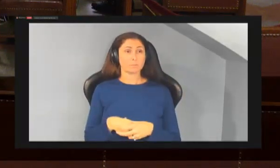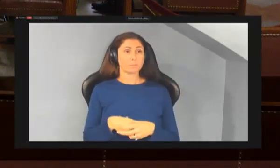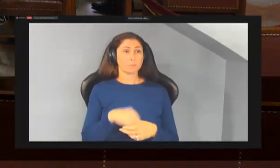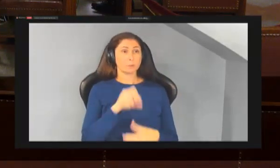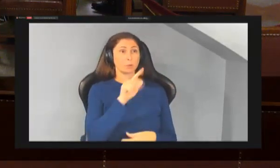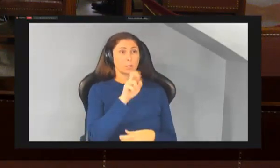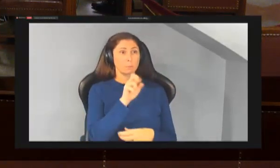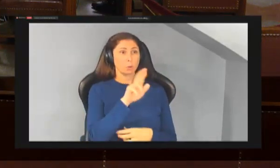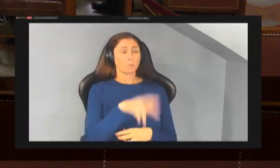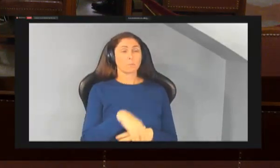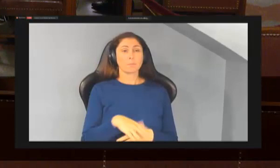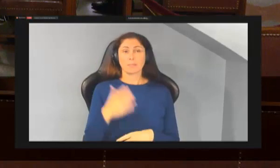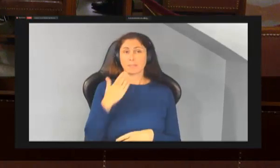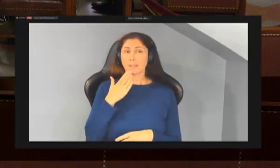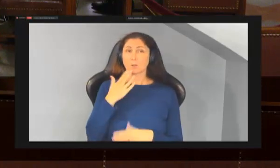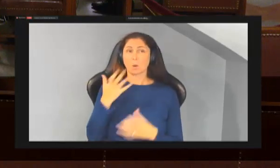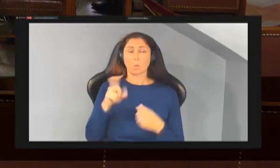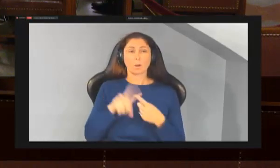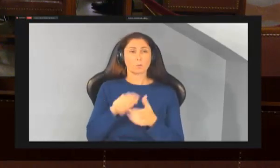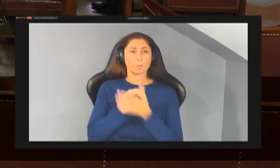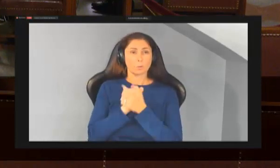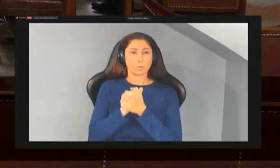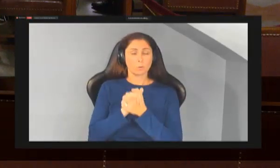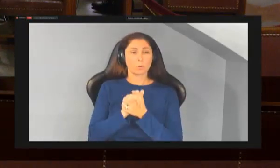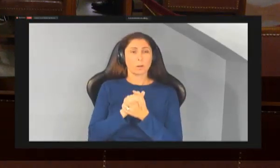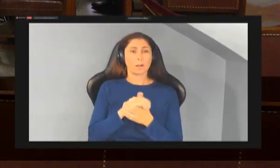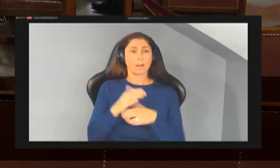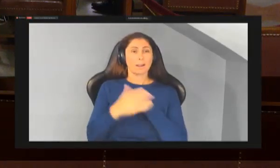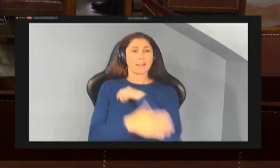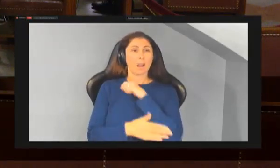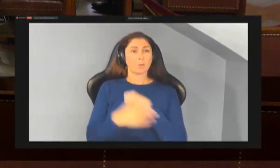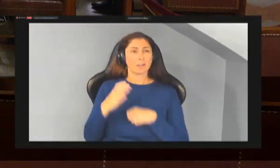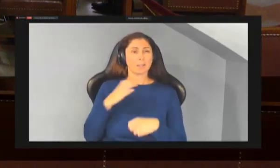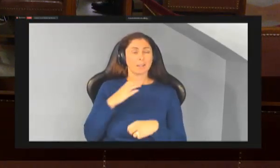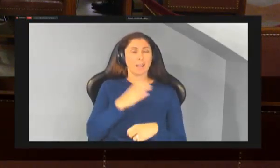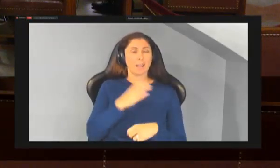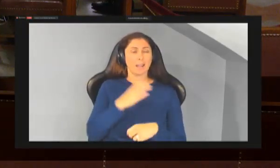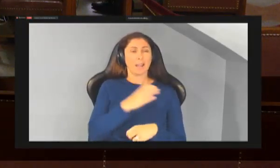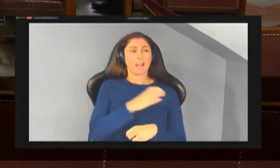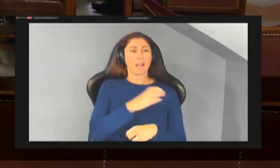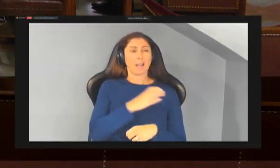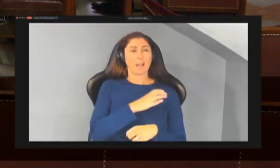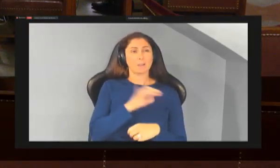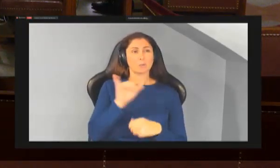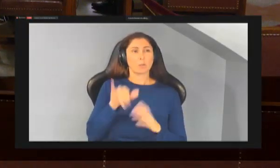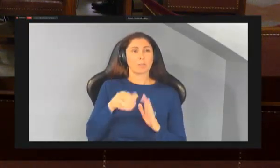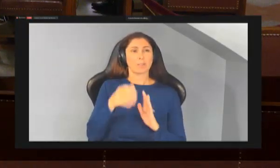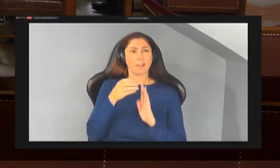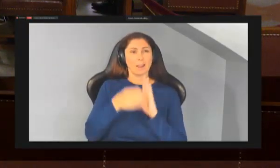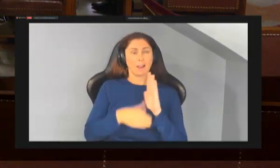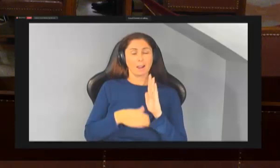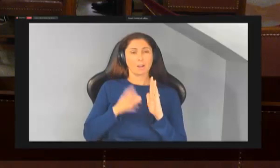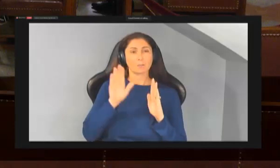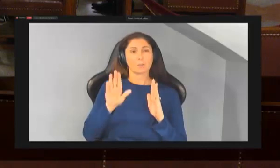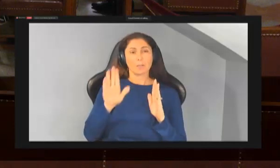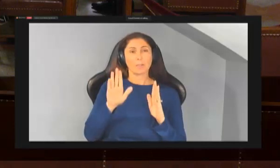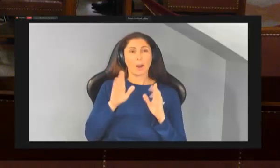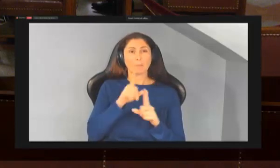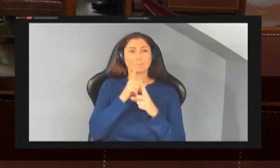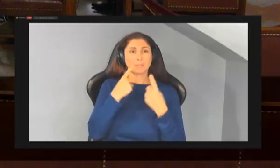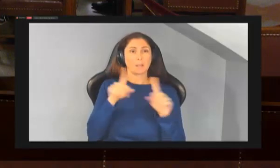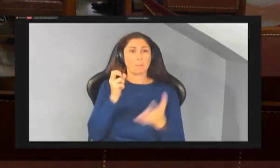you. I wanted to congratulate County Council on the passage of their and unanimous approval of their first climate action